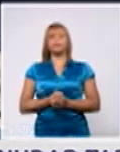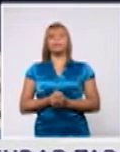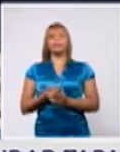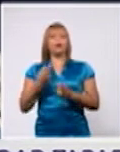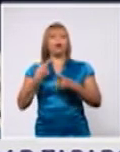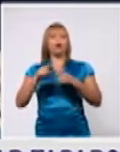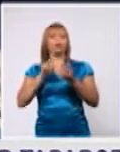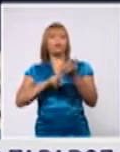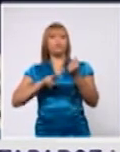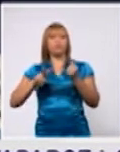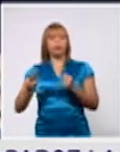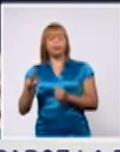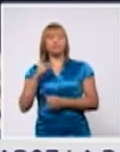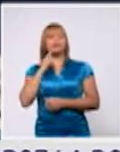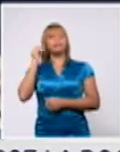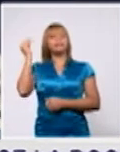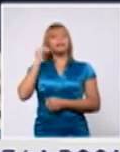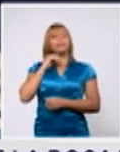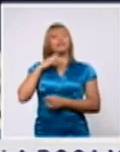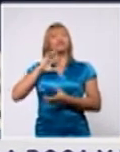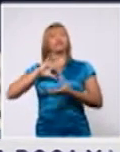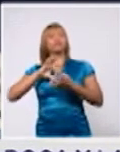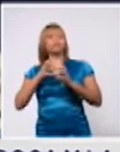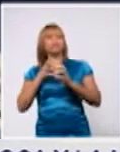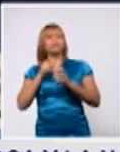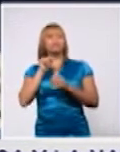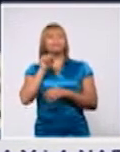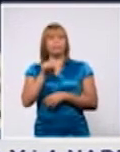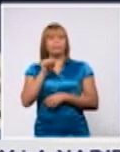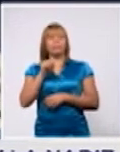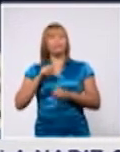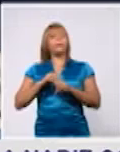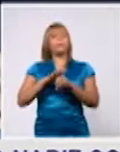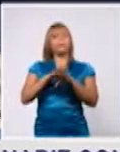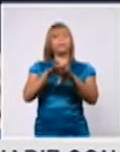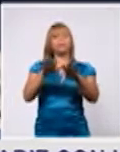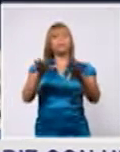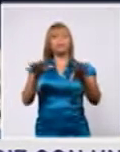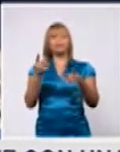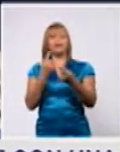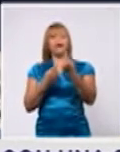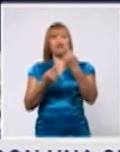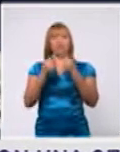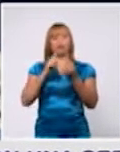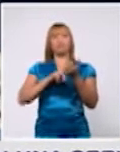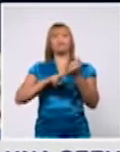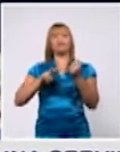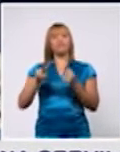in certain territories, samples were tested from all of the country's provinces.